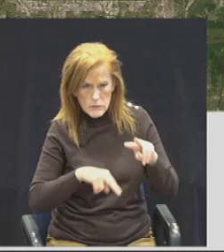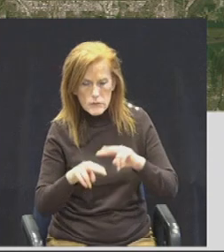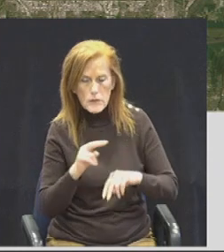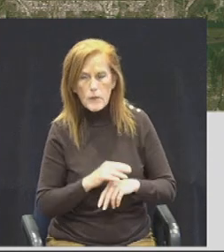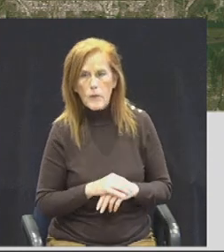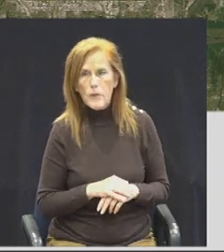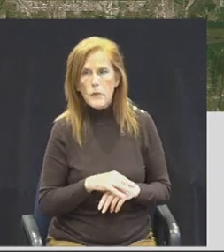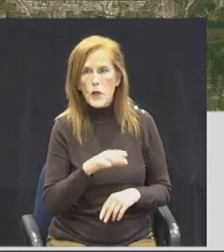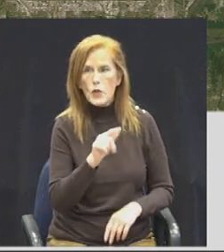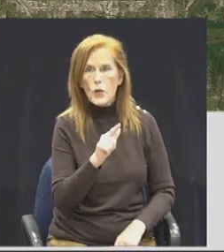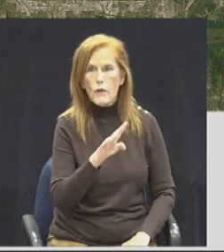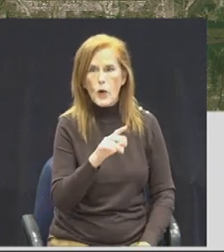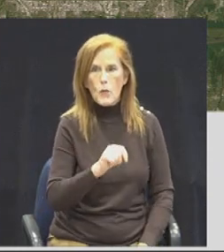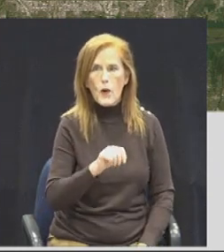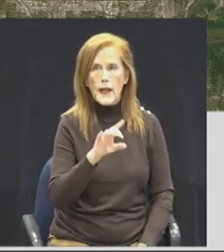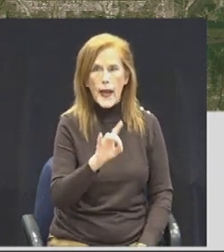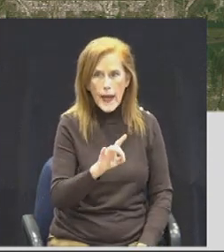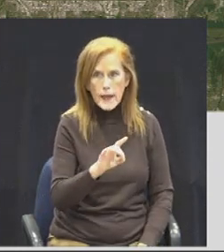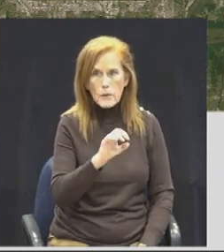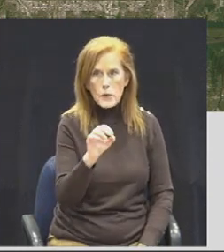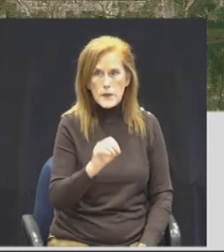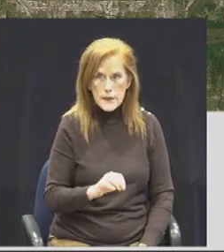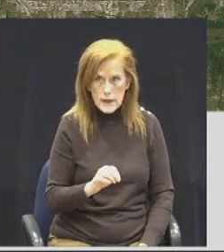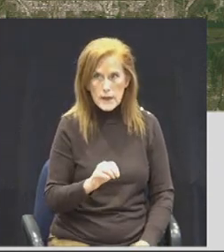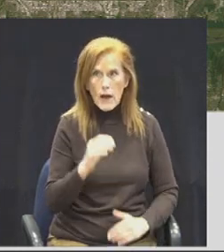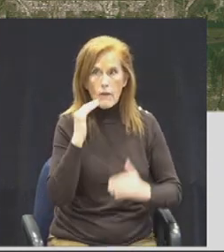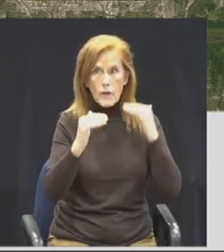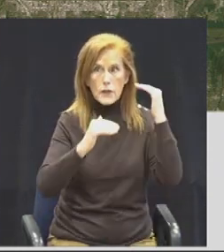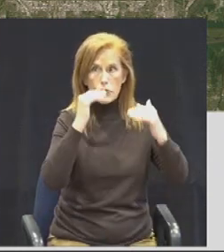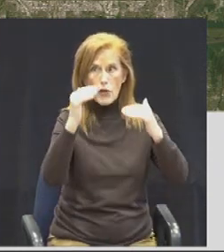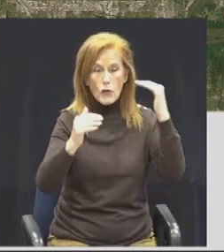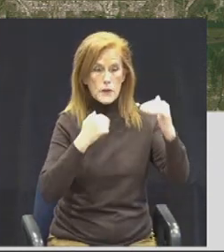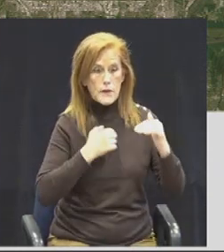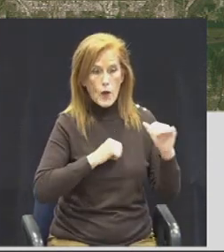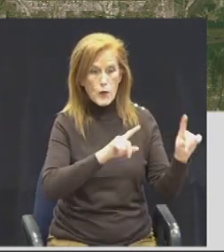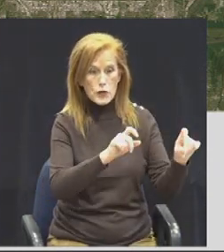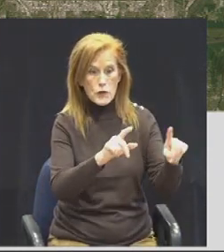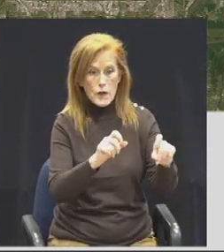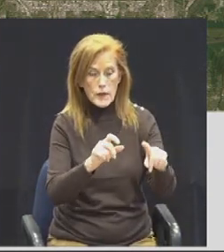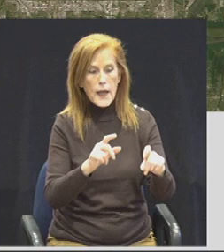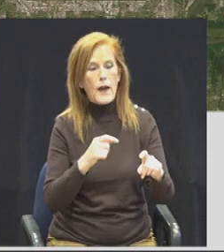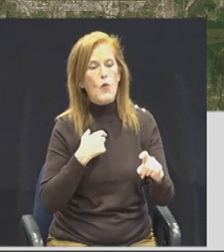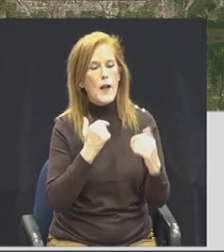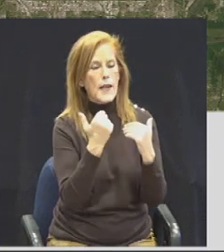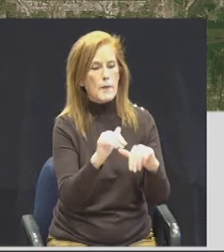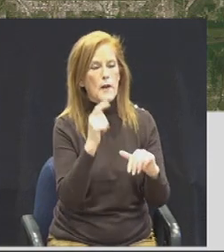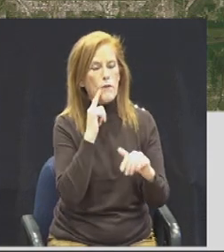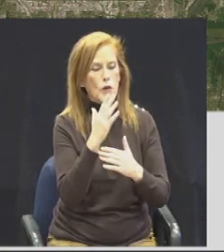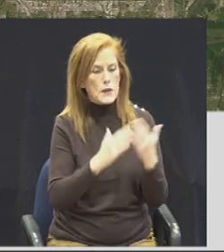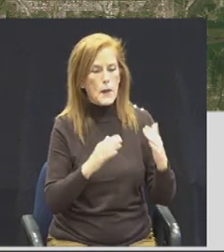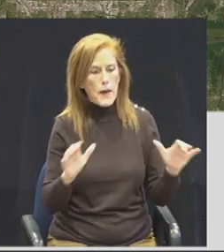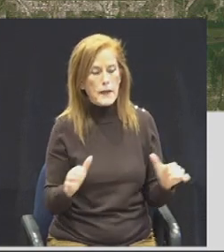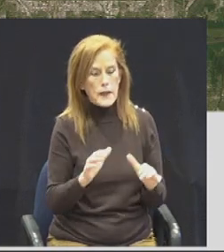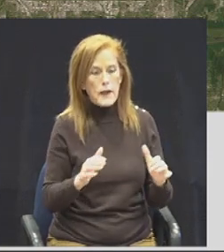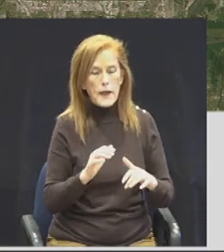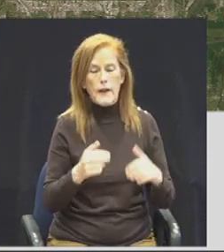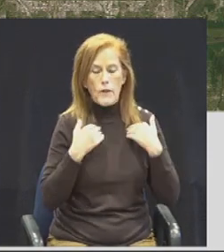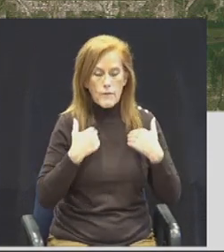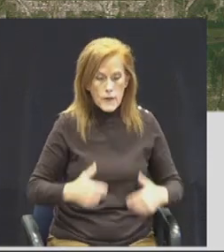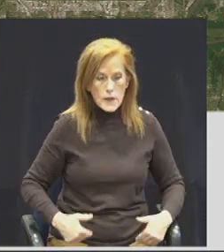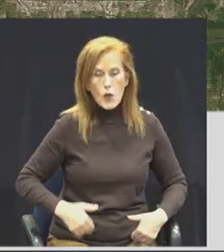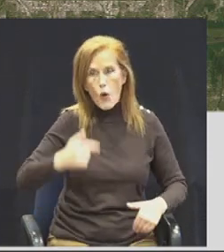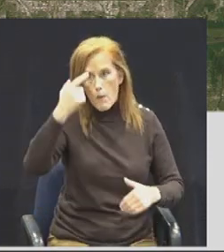So 24.8% of metro area adults, when we were surveyed, were limited in some activities due to a physical, mental, or emotional